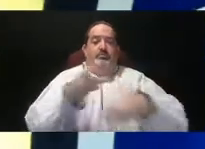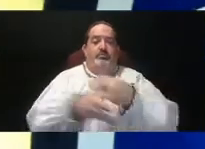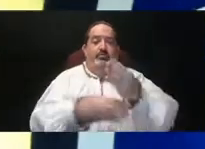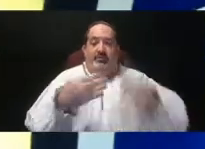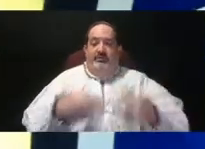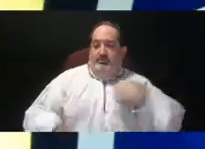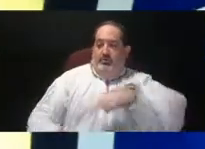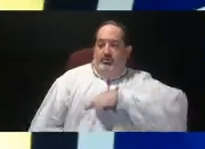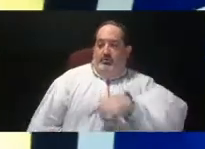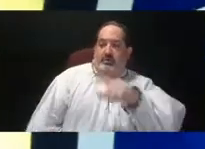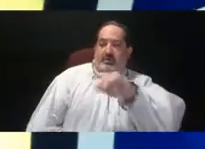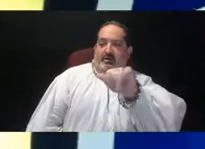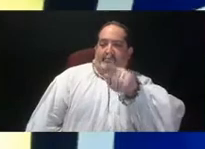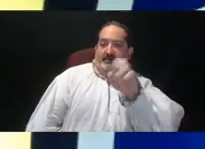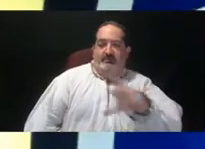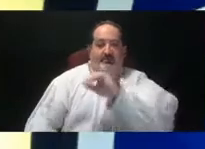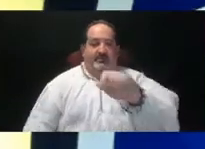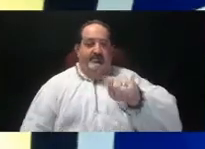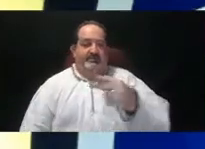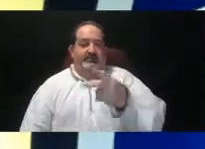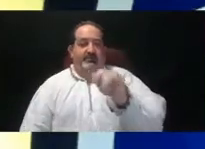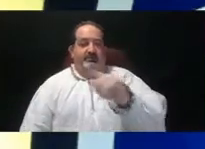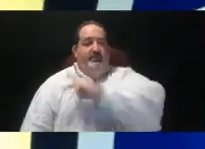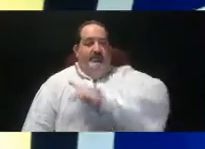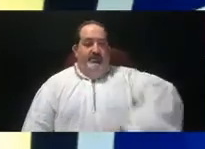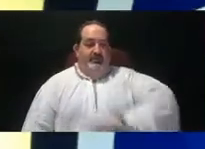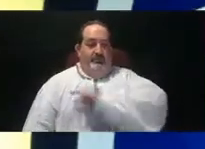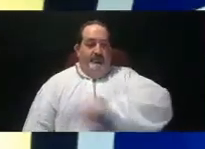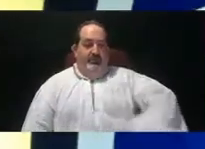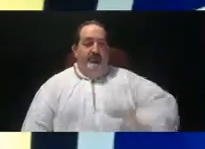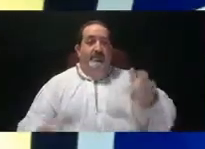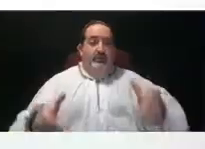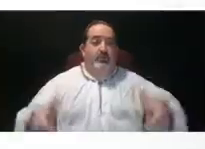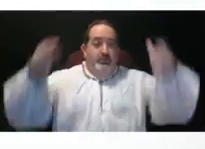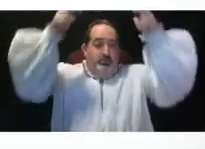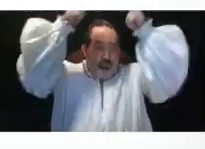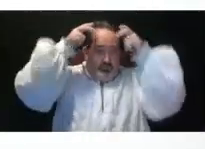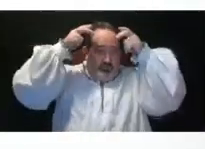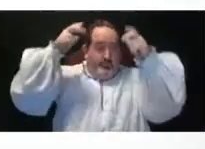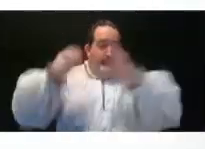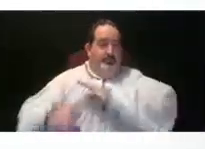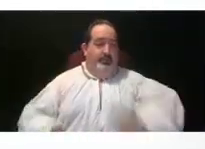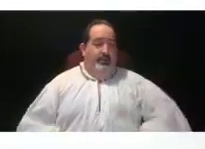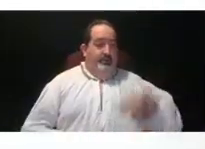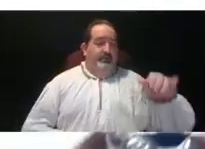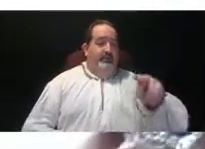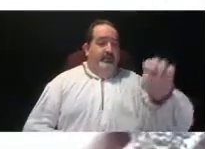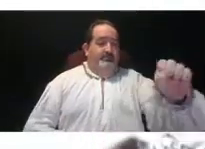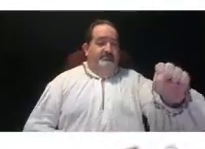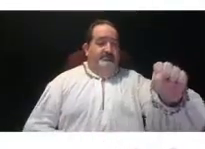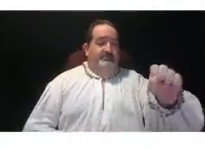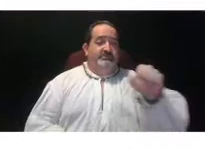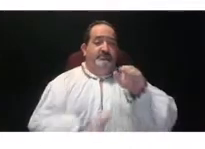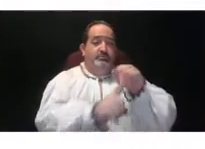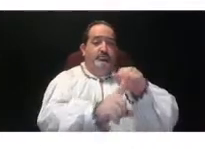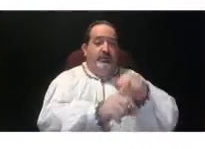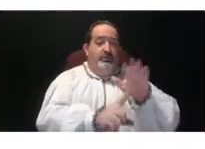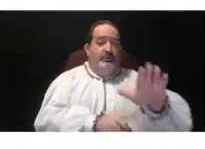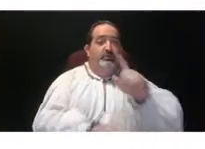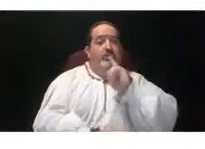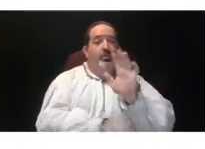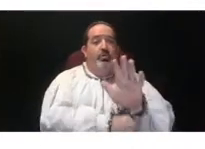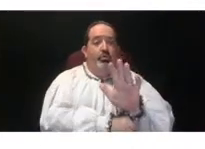we, Tahira, Queen of Caid. Wear now the circlet of your office, Baron Jens, as a reminder of your